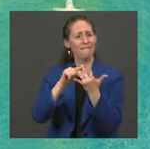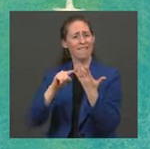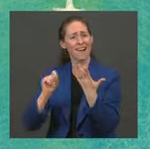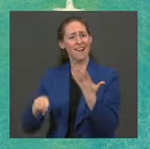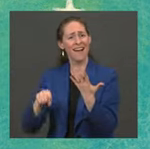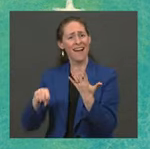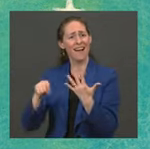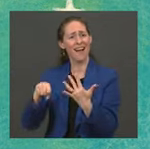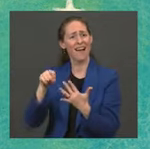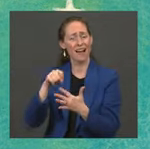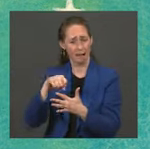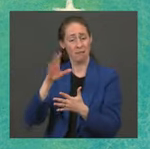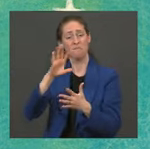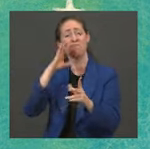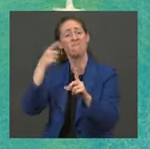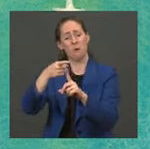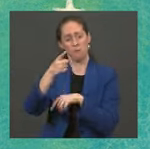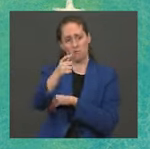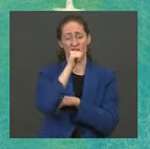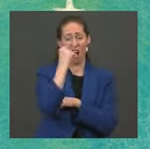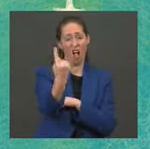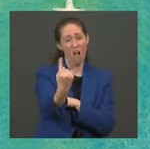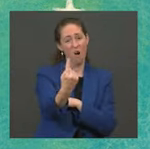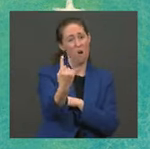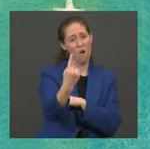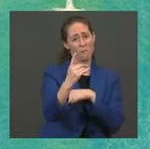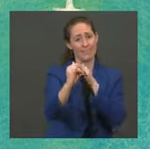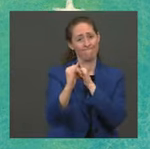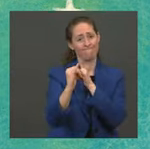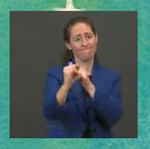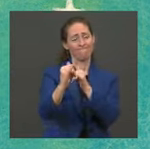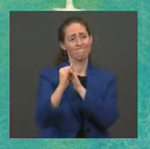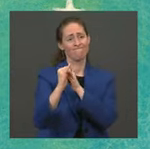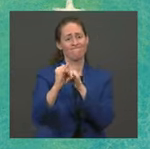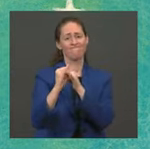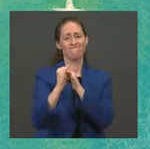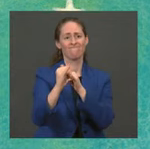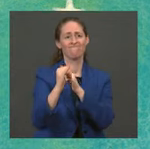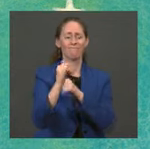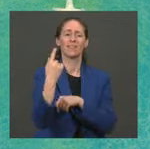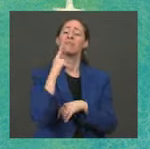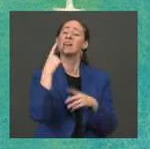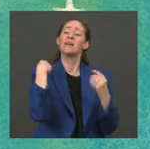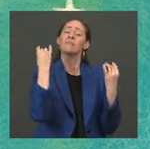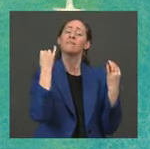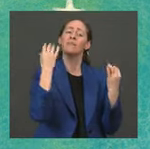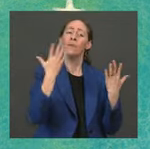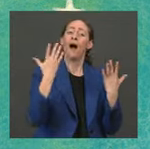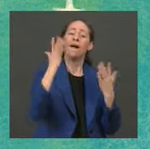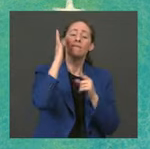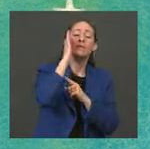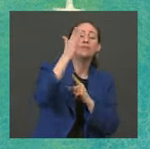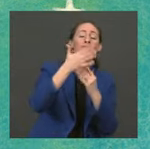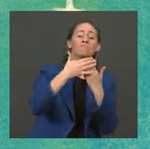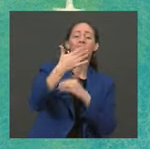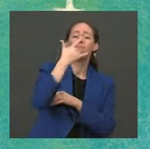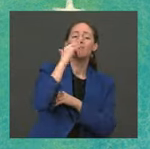us and lift our eyes to the future. For all of our differences, we